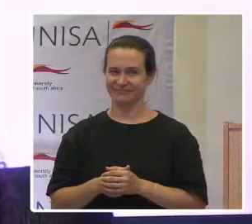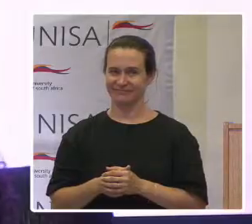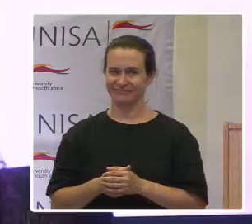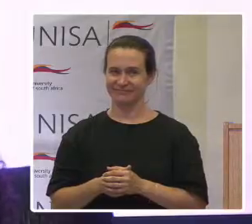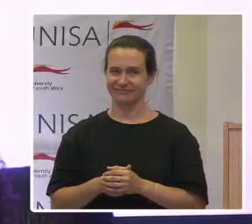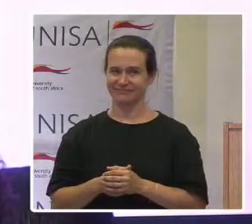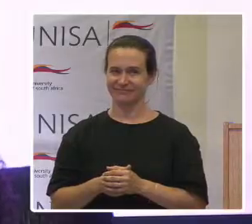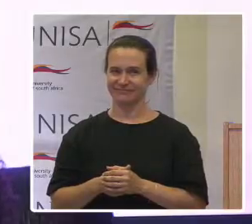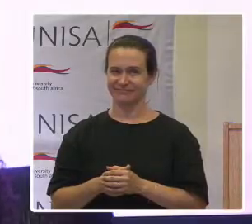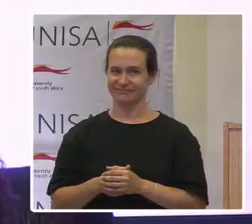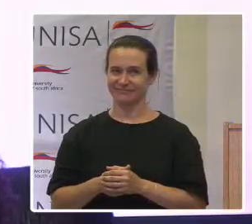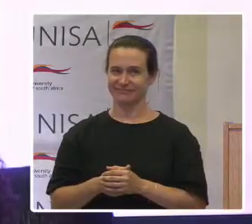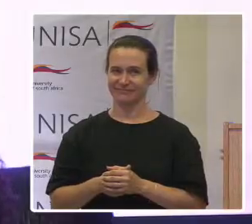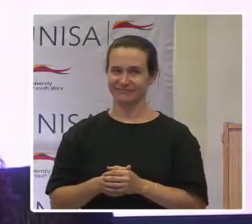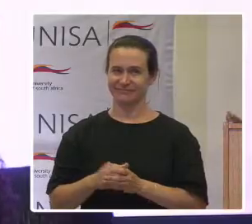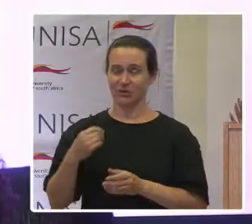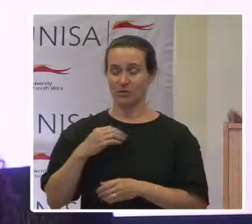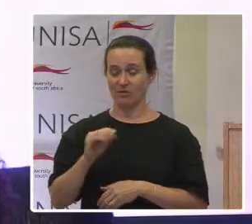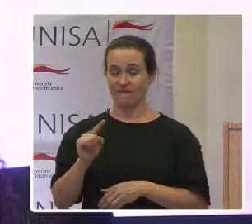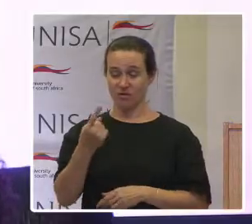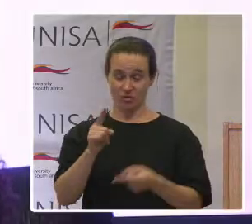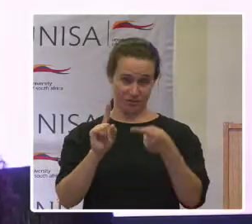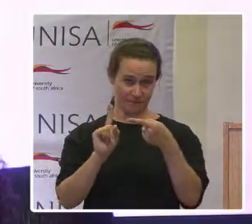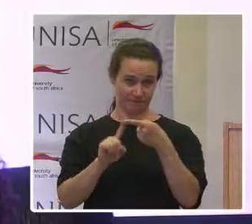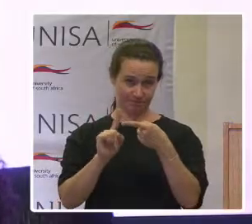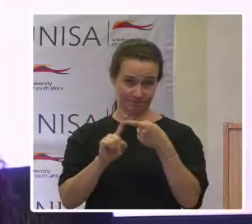First and foremost, let's ask the first question.